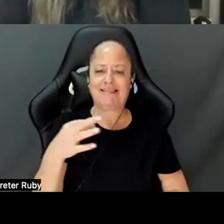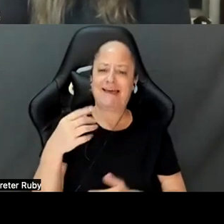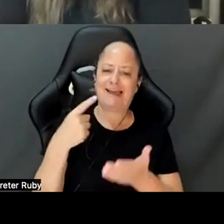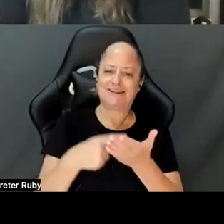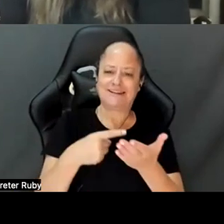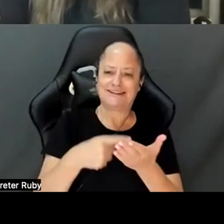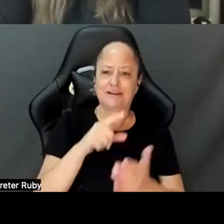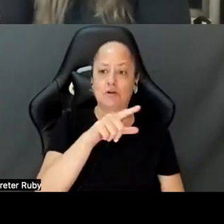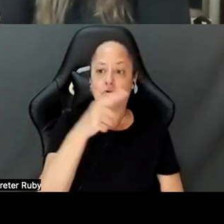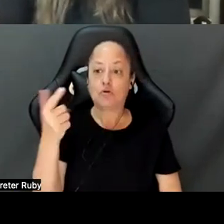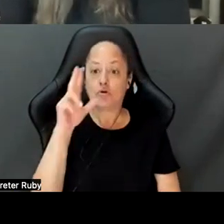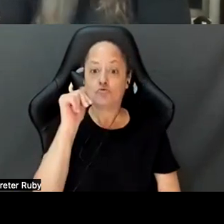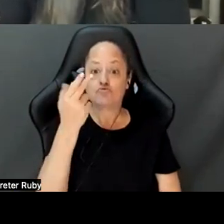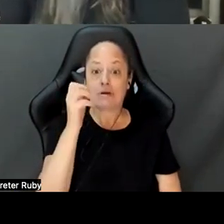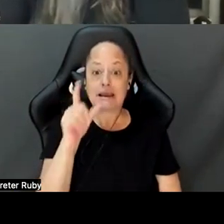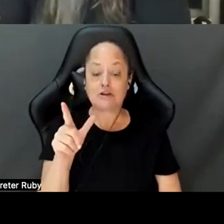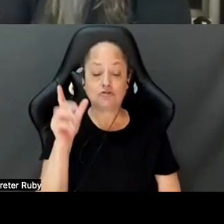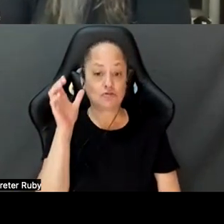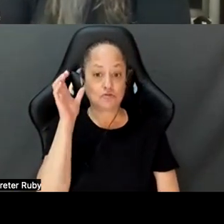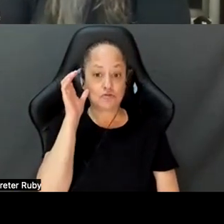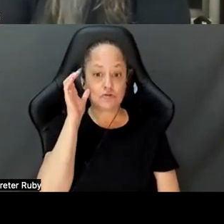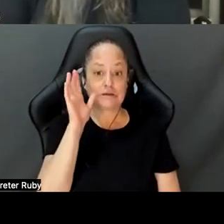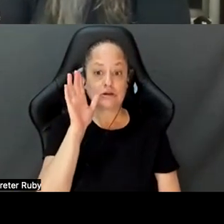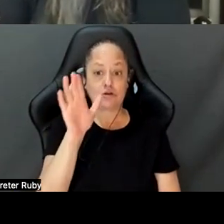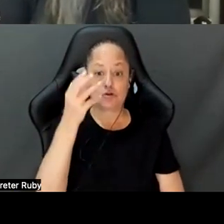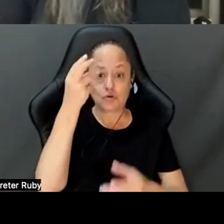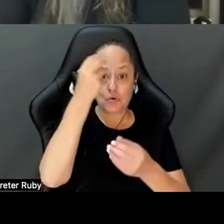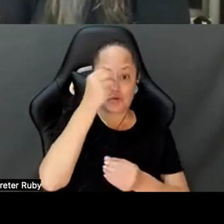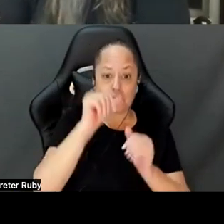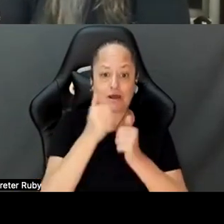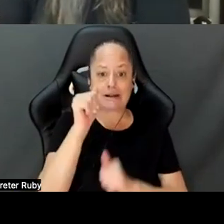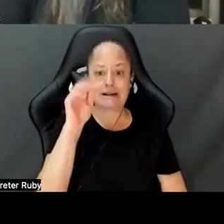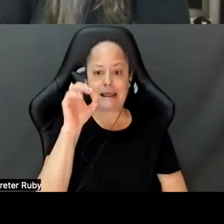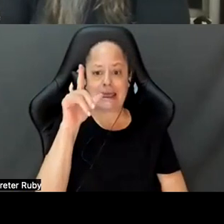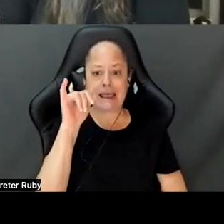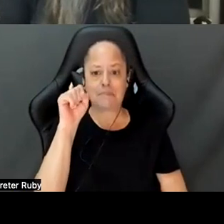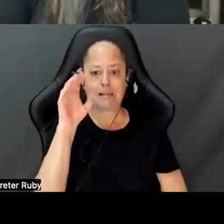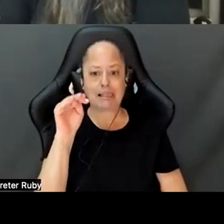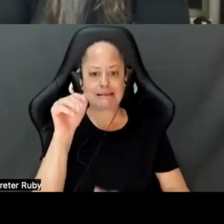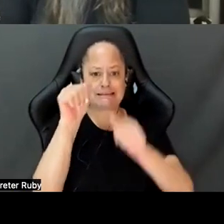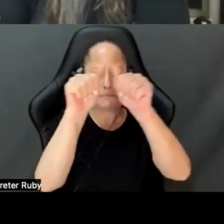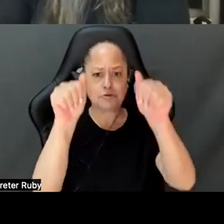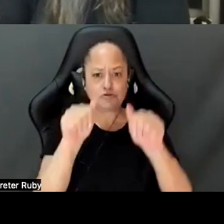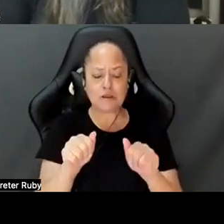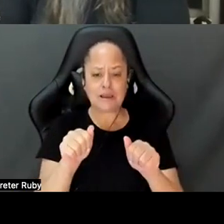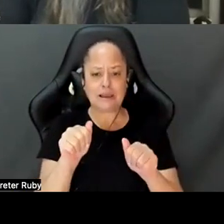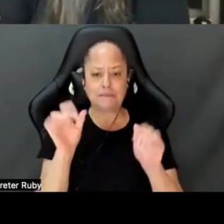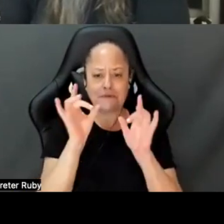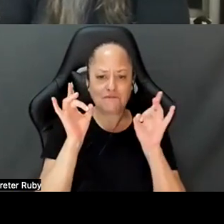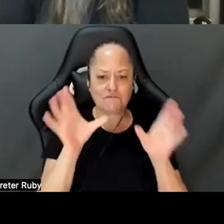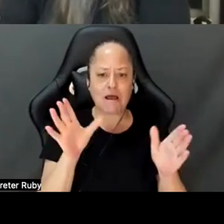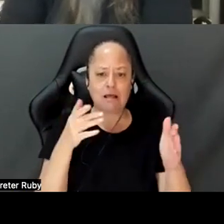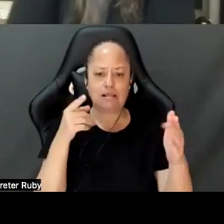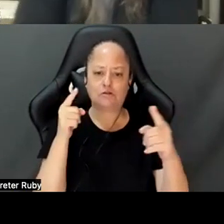Rachel, next, to hear your thoughts on how ableism really shapes violence towards